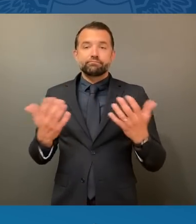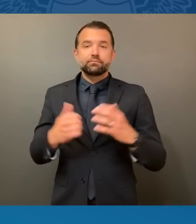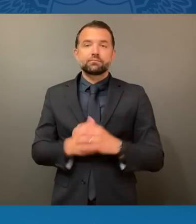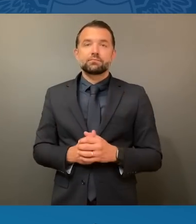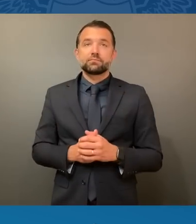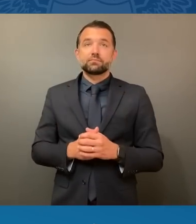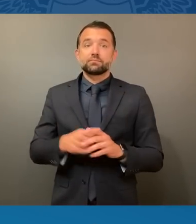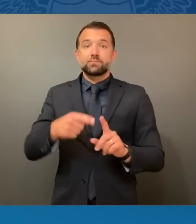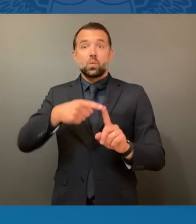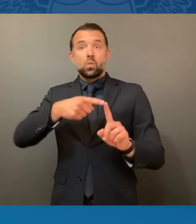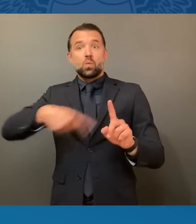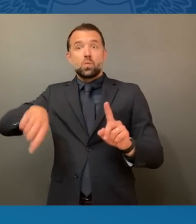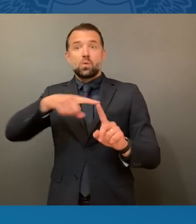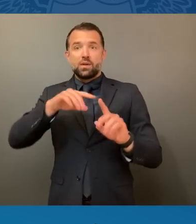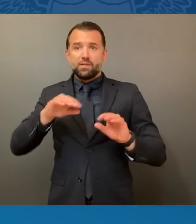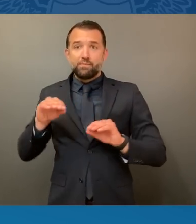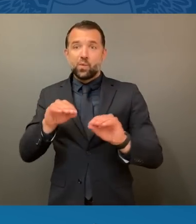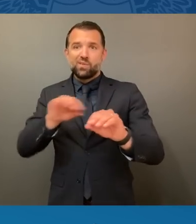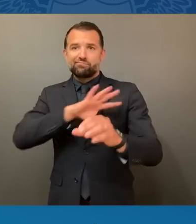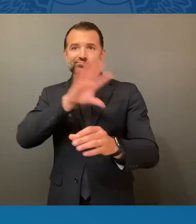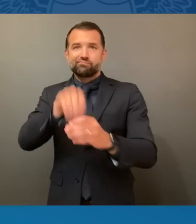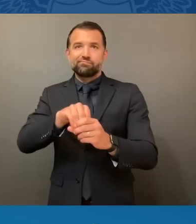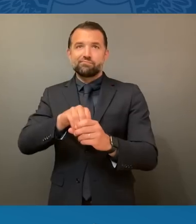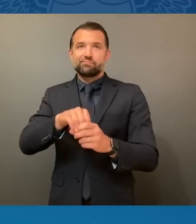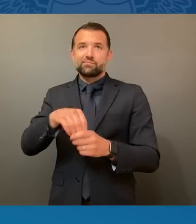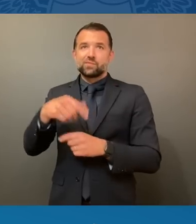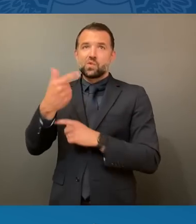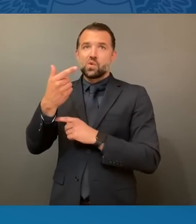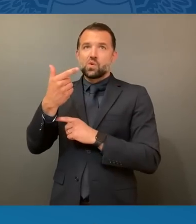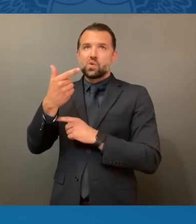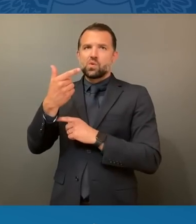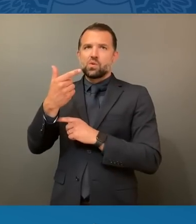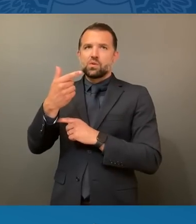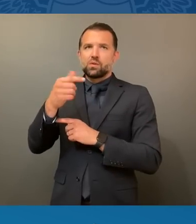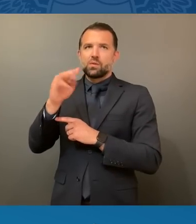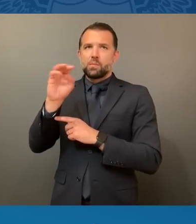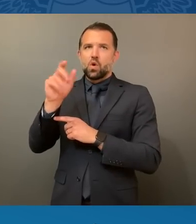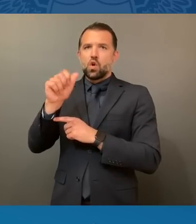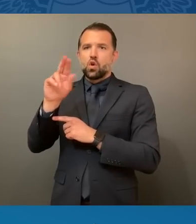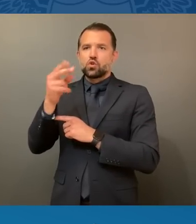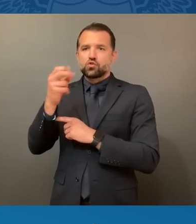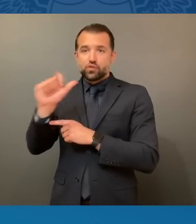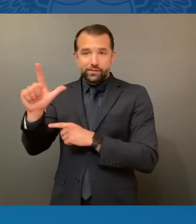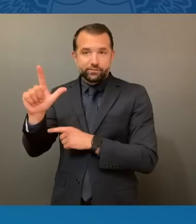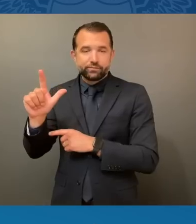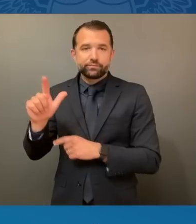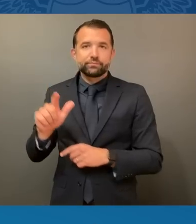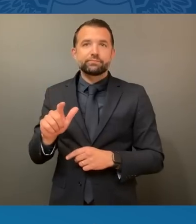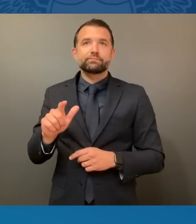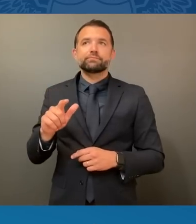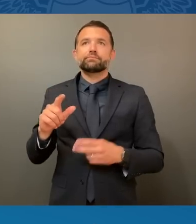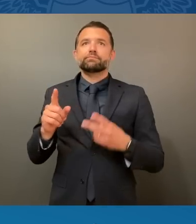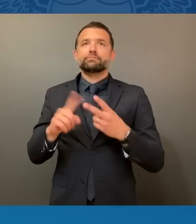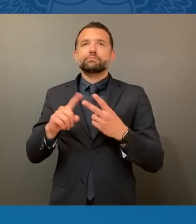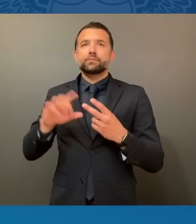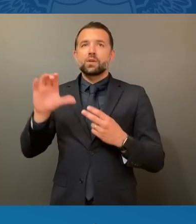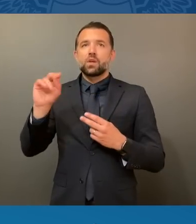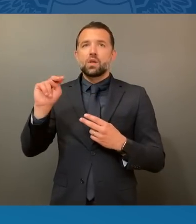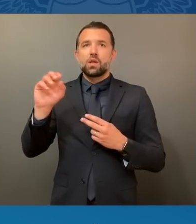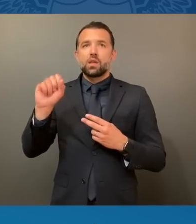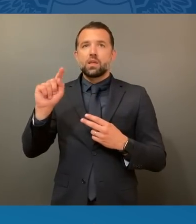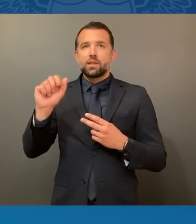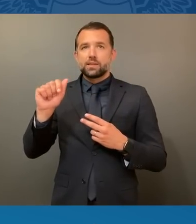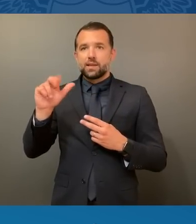that movement included Thurgood Marshall. That's right. Charles Hamilton Houston, Constance Absolutely. Baker Motley, right? And that's why I wanted to become a